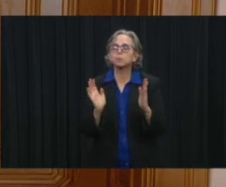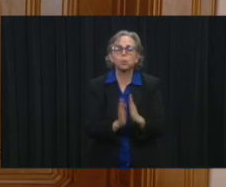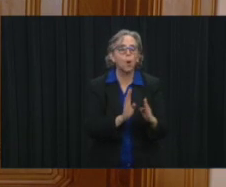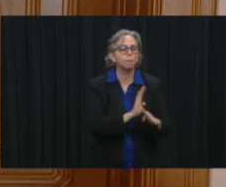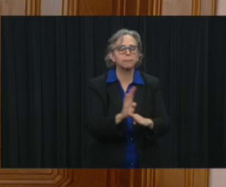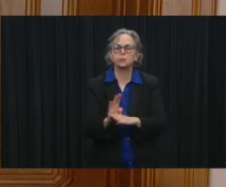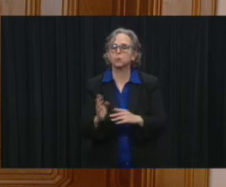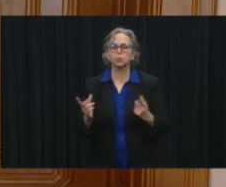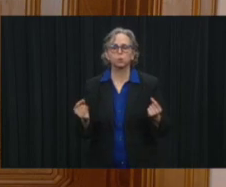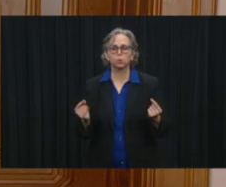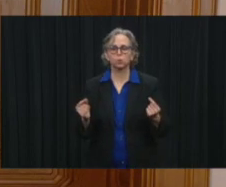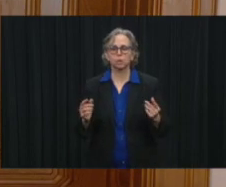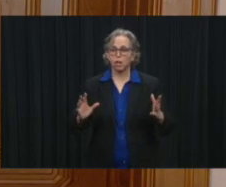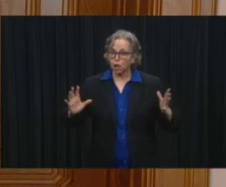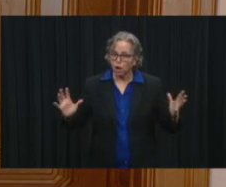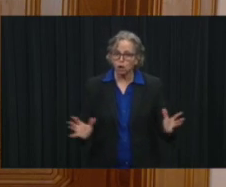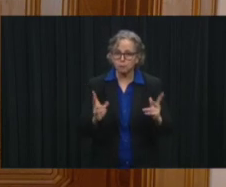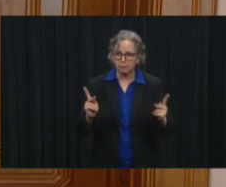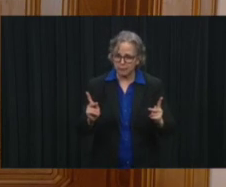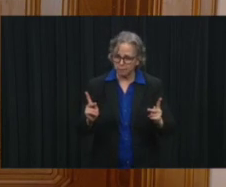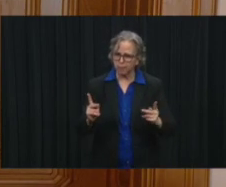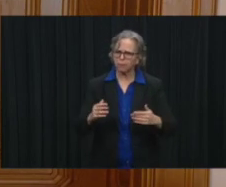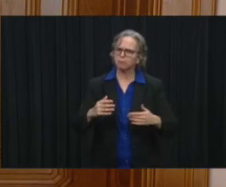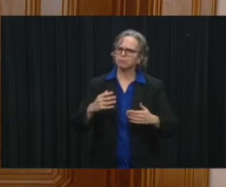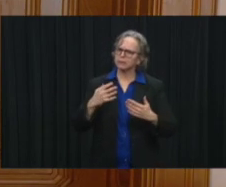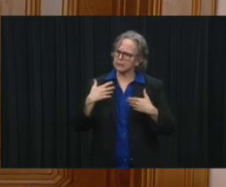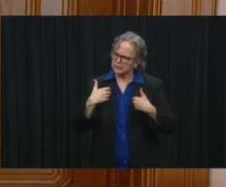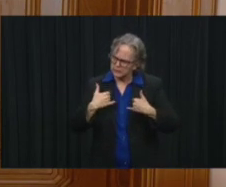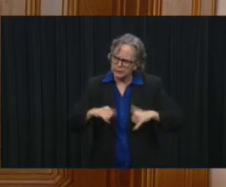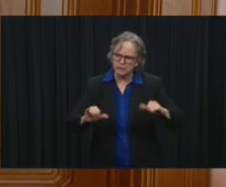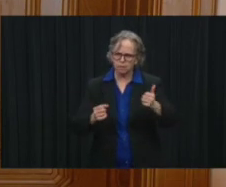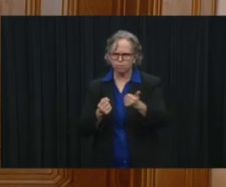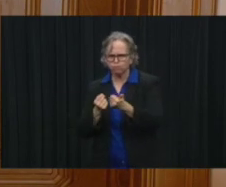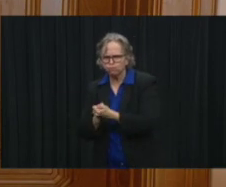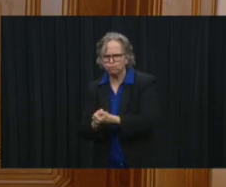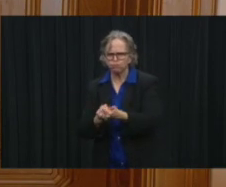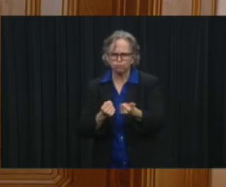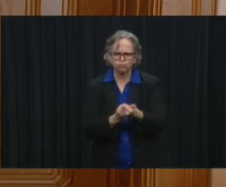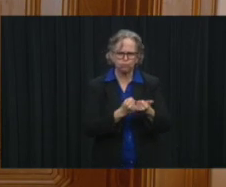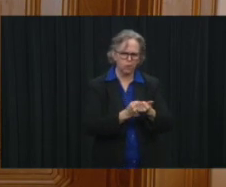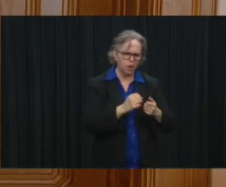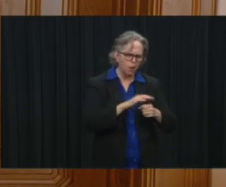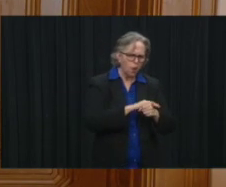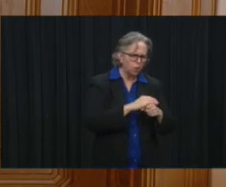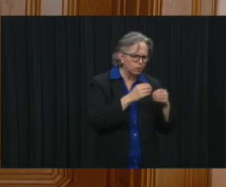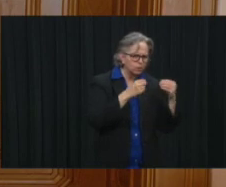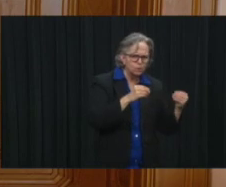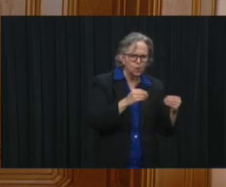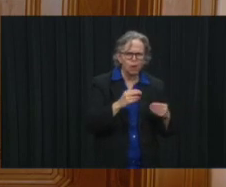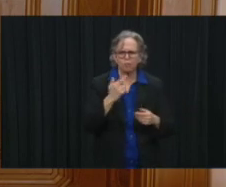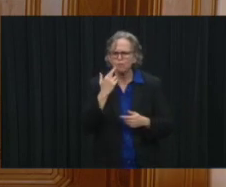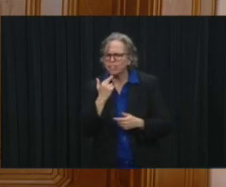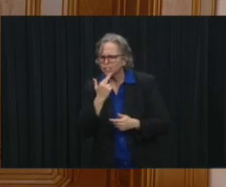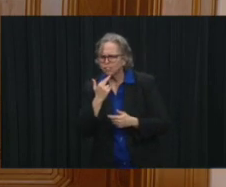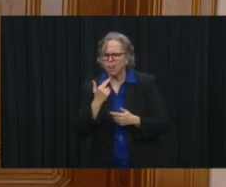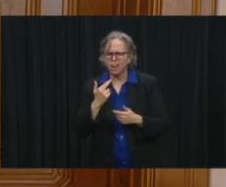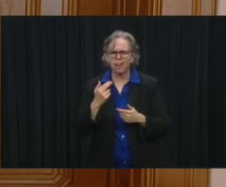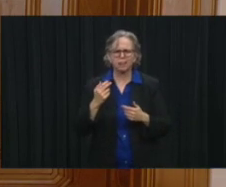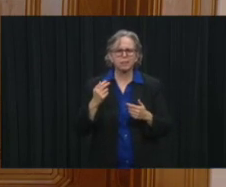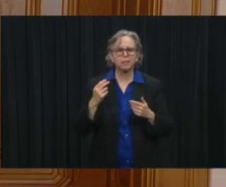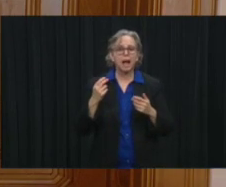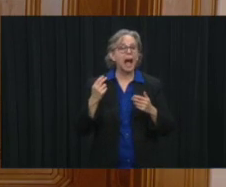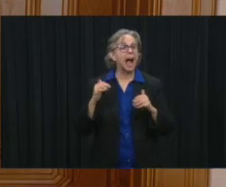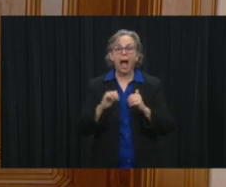Ohioans to continue to support the many wonderful local retailers and restaurants by shopping online,